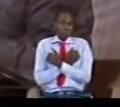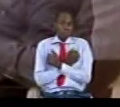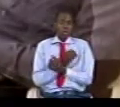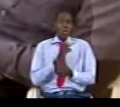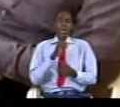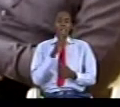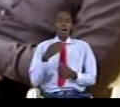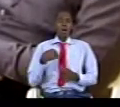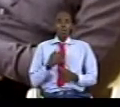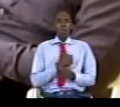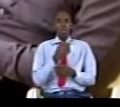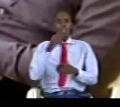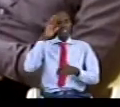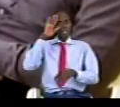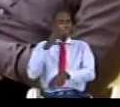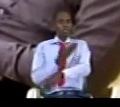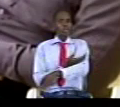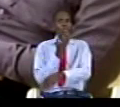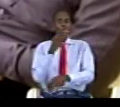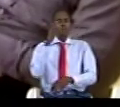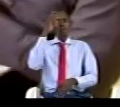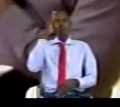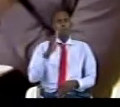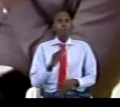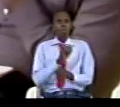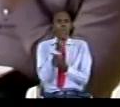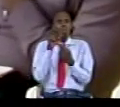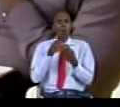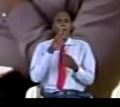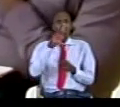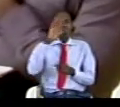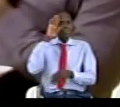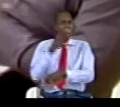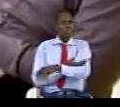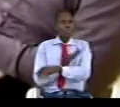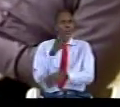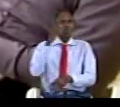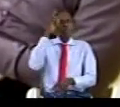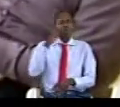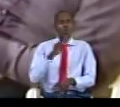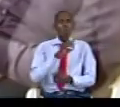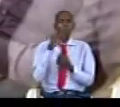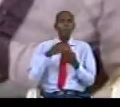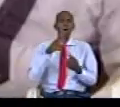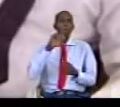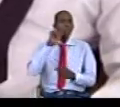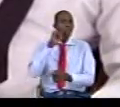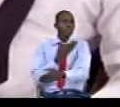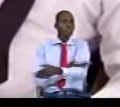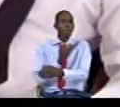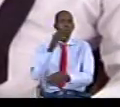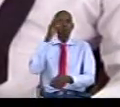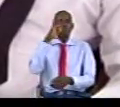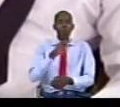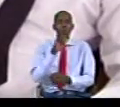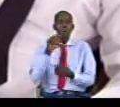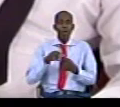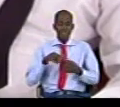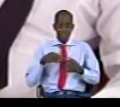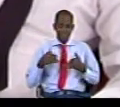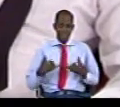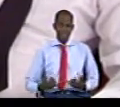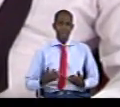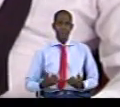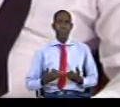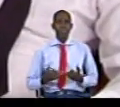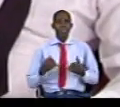of God. When are you sons of God? When are you daughters of God? Now this time, by salvation, you turn away